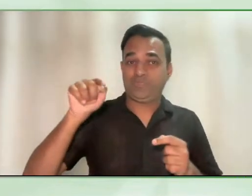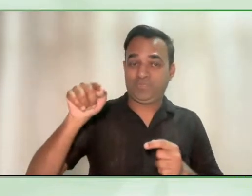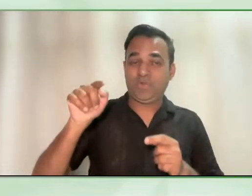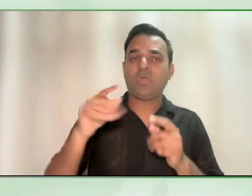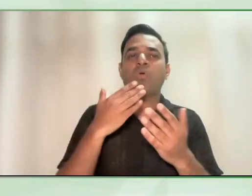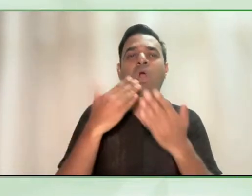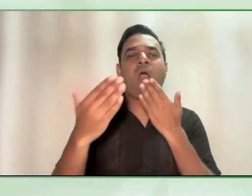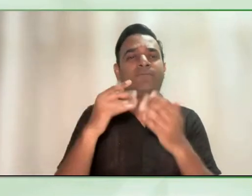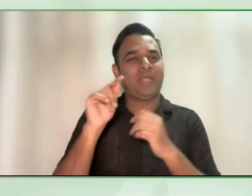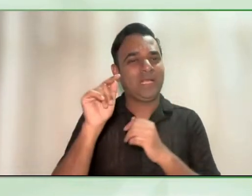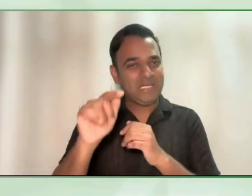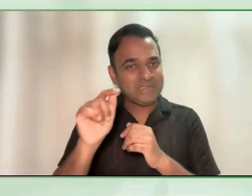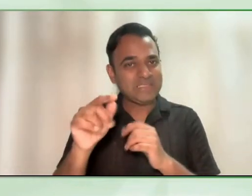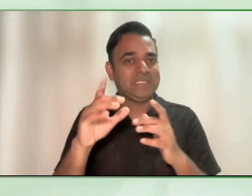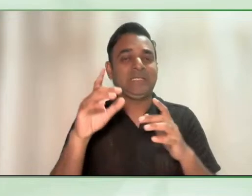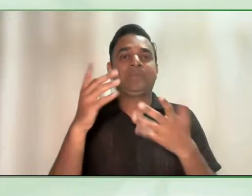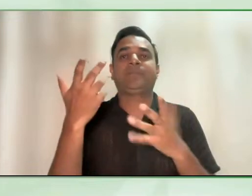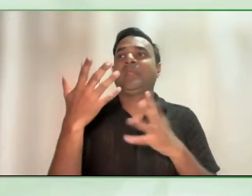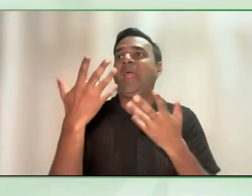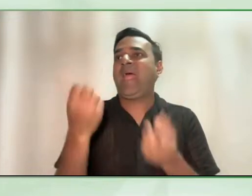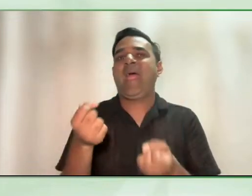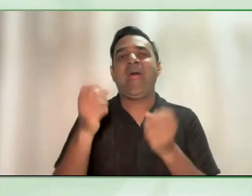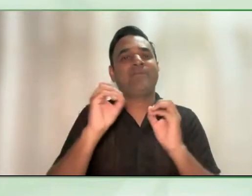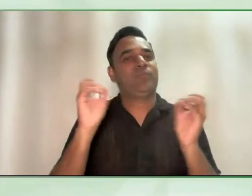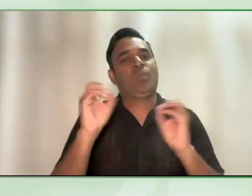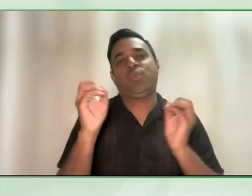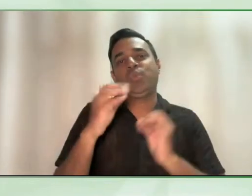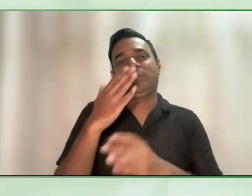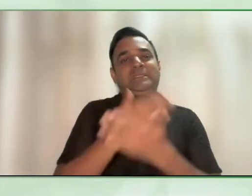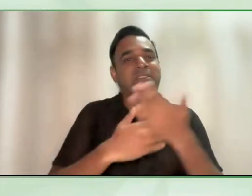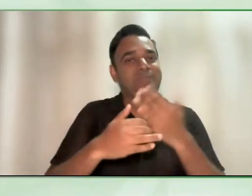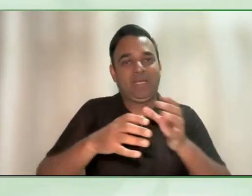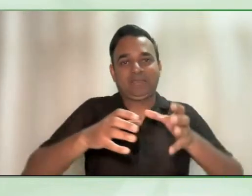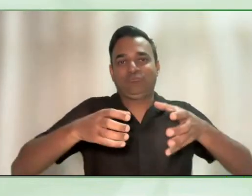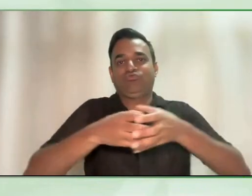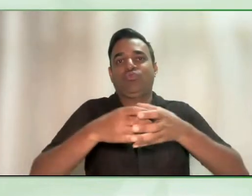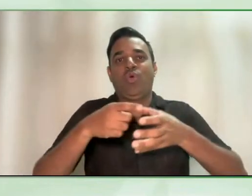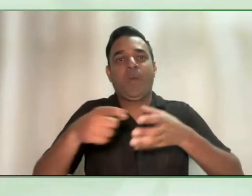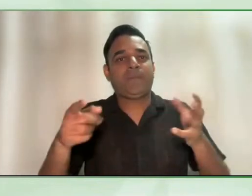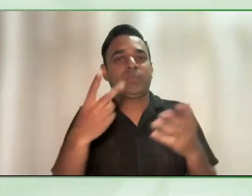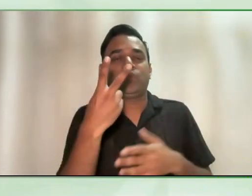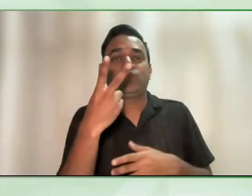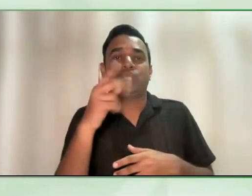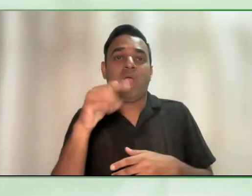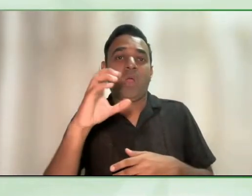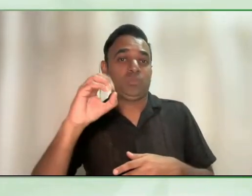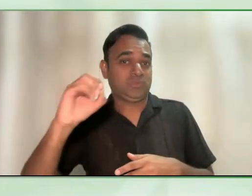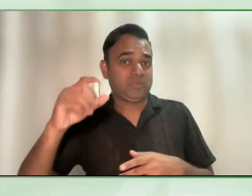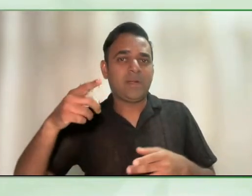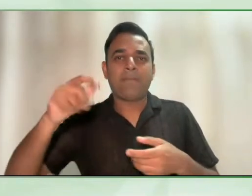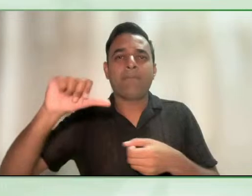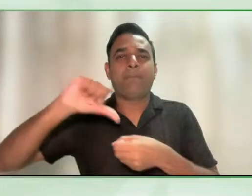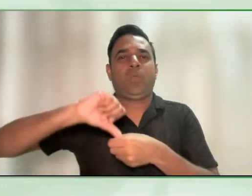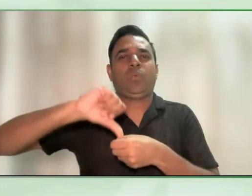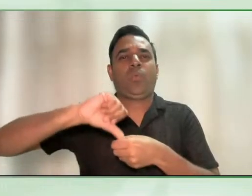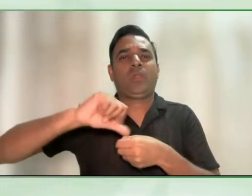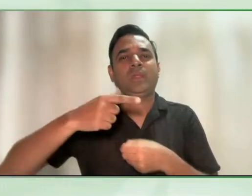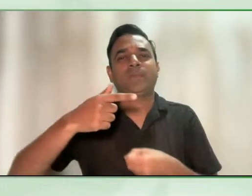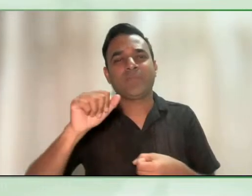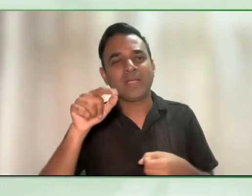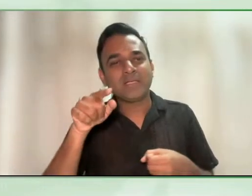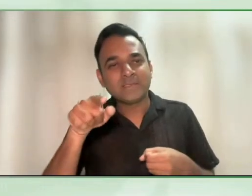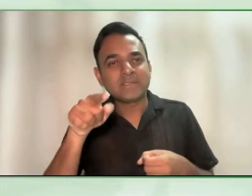themselves speaking to each other. That's not innovative and that's not inclusive. But we do know that there are some good practices. So